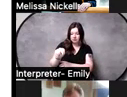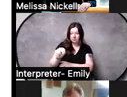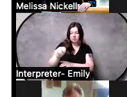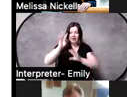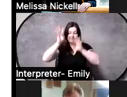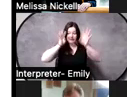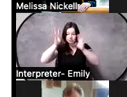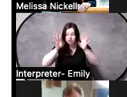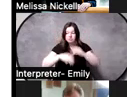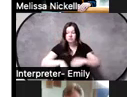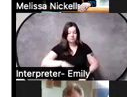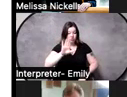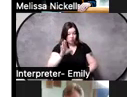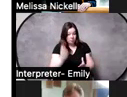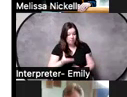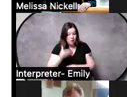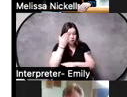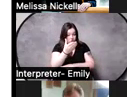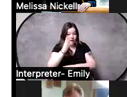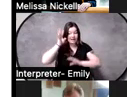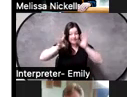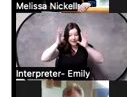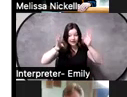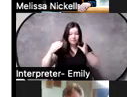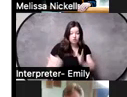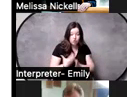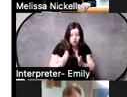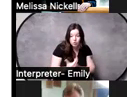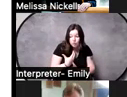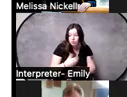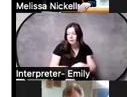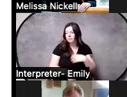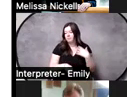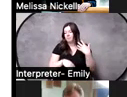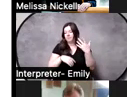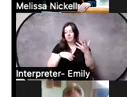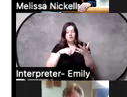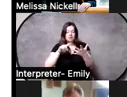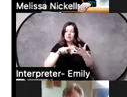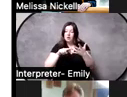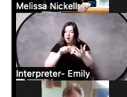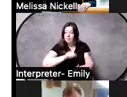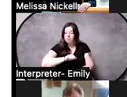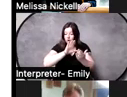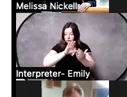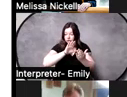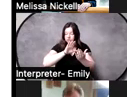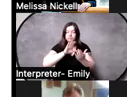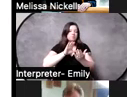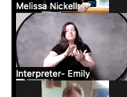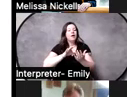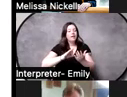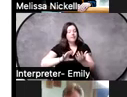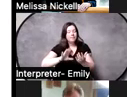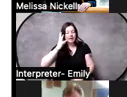experiments innovative, whether it's conceptual or technical innovation? Approach. The experiments that you propose, is